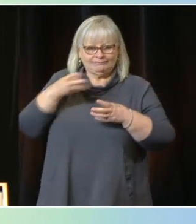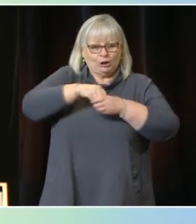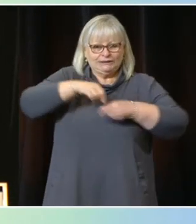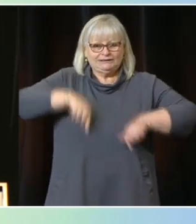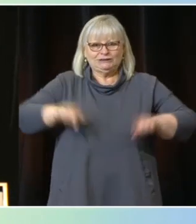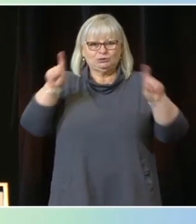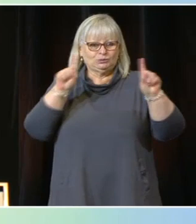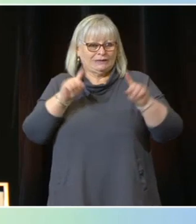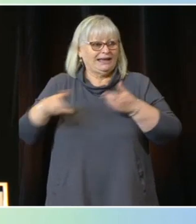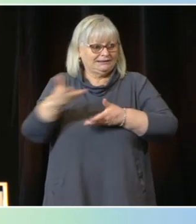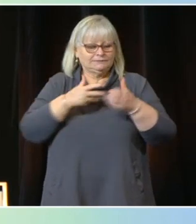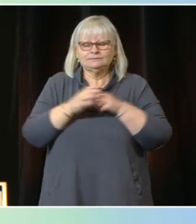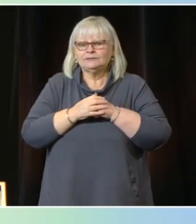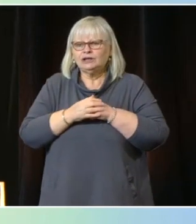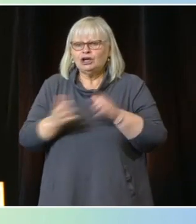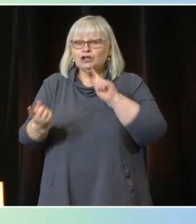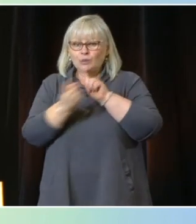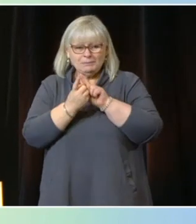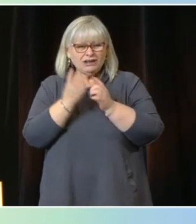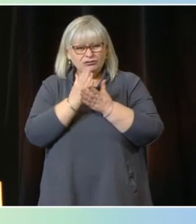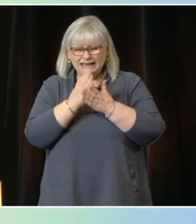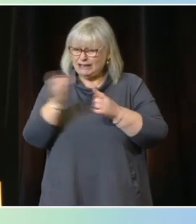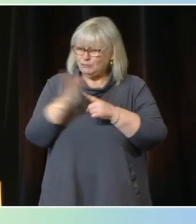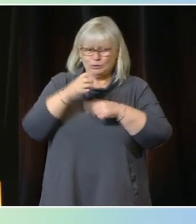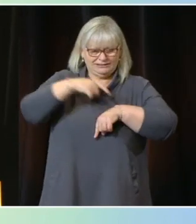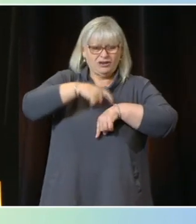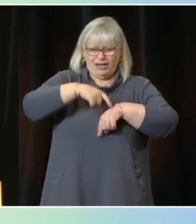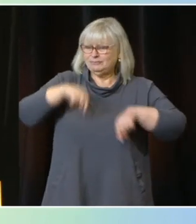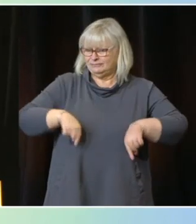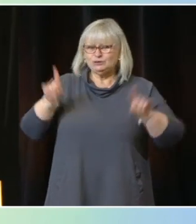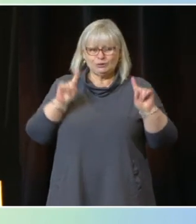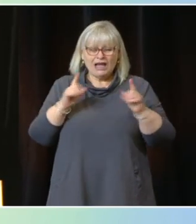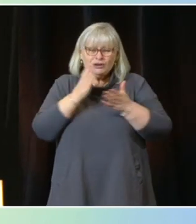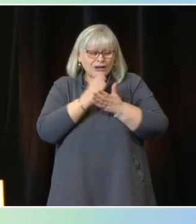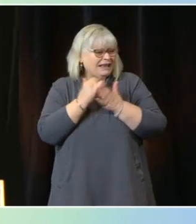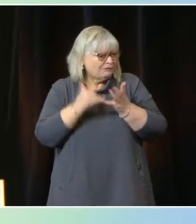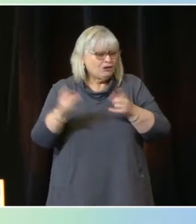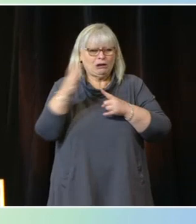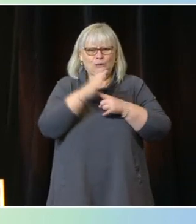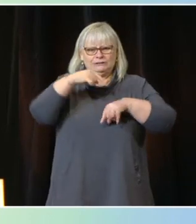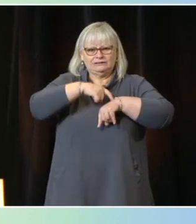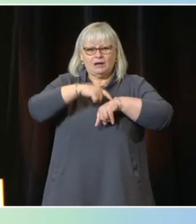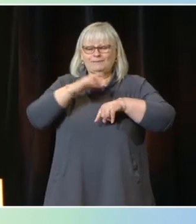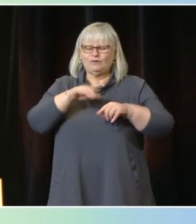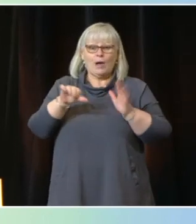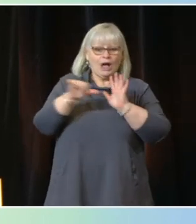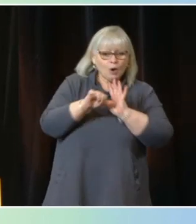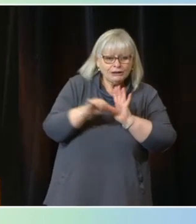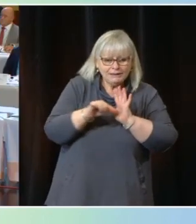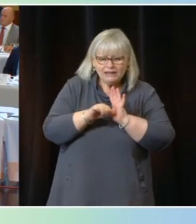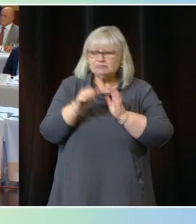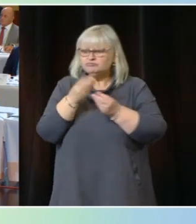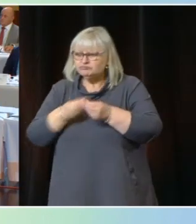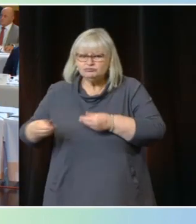we meet today at a critical juncture this is a defining moment for our economy and for our